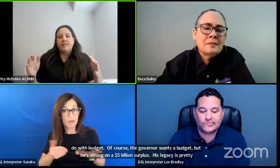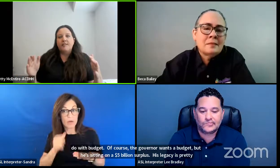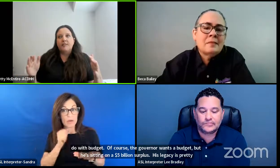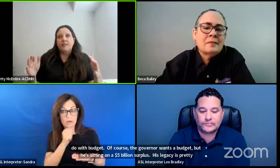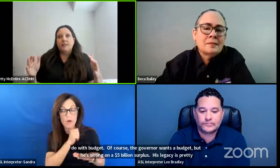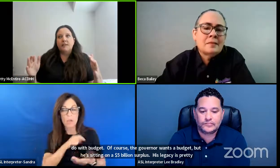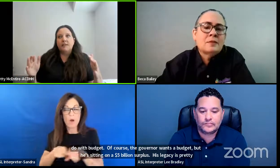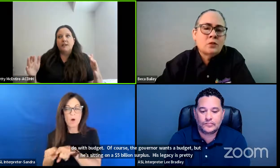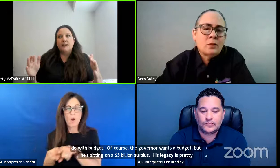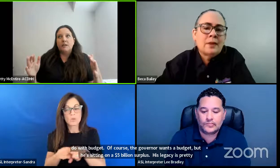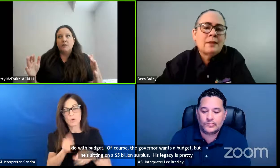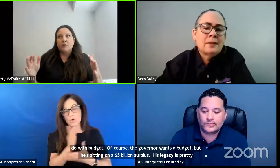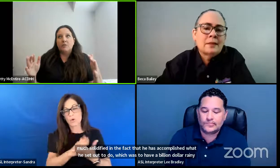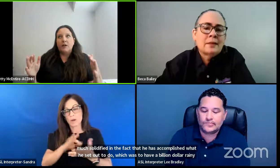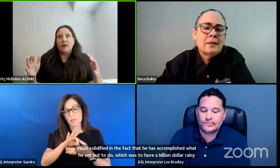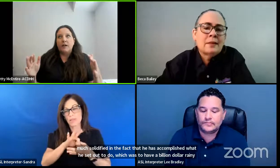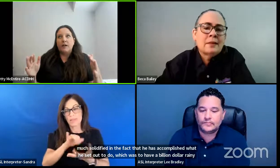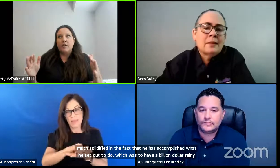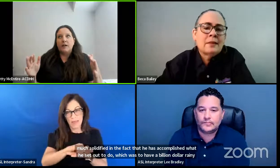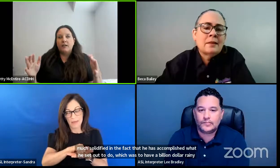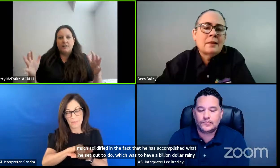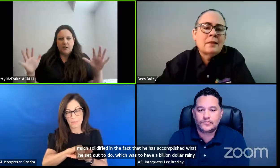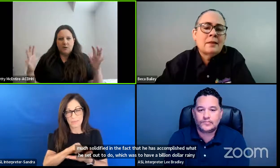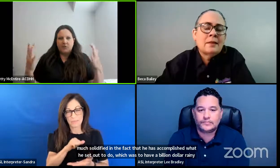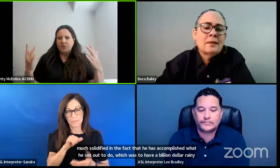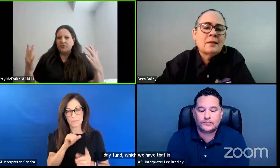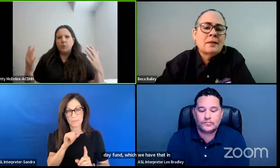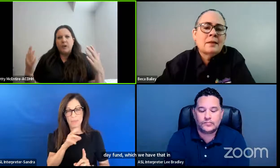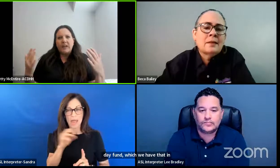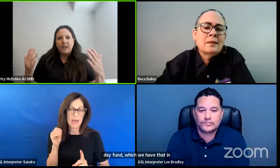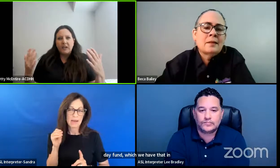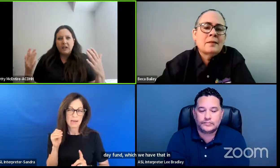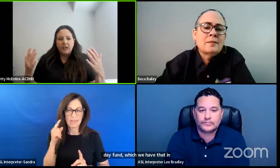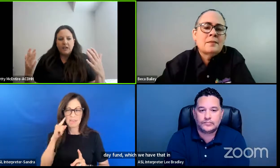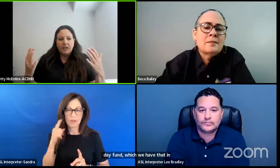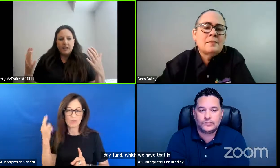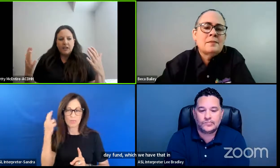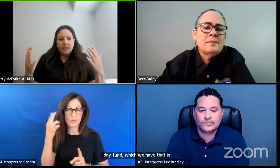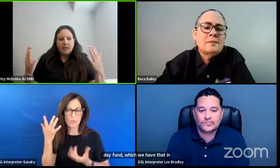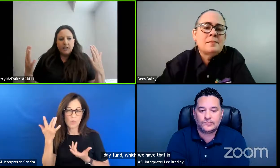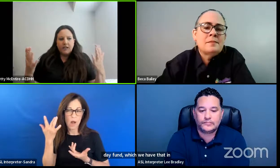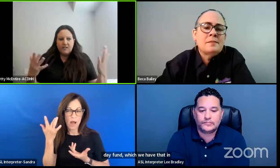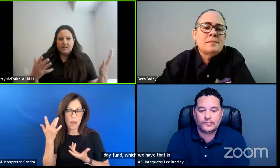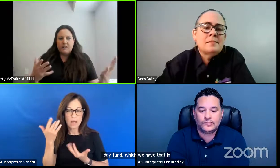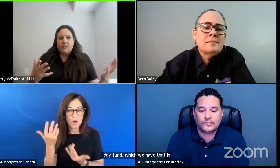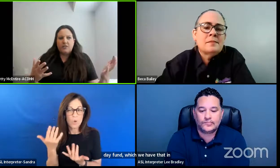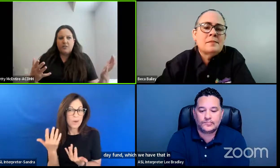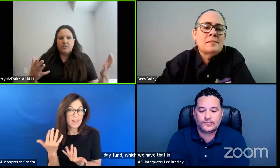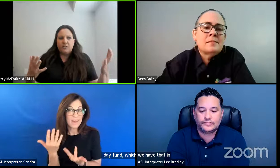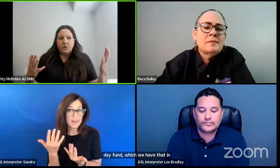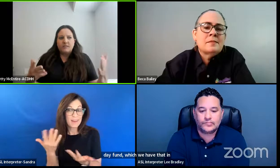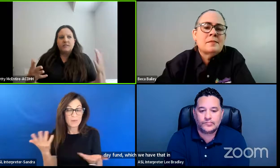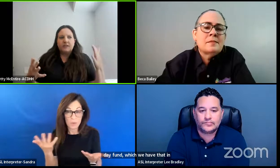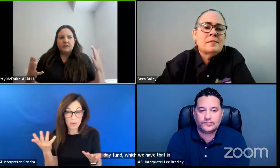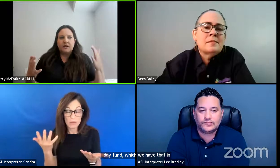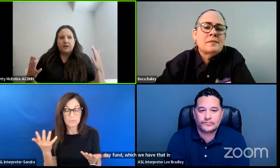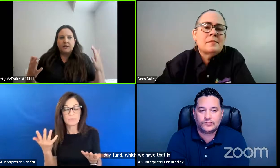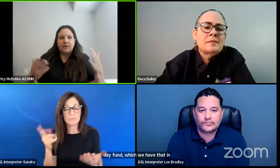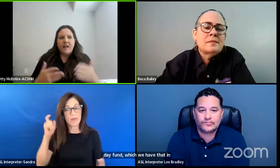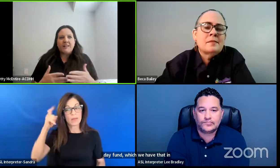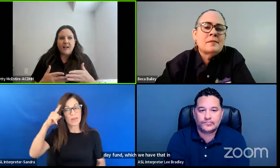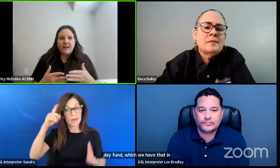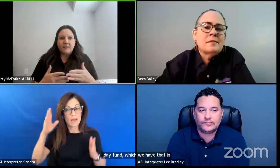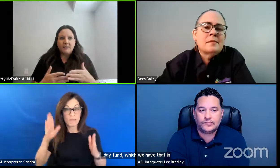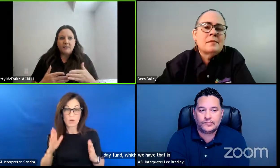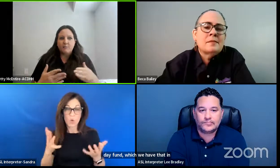of this, and why I think we're just waiting, is the governor wants